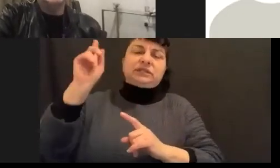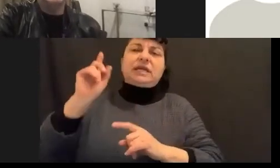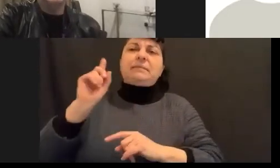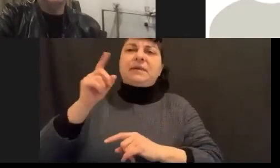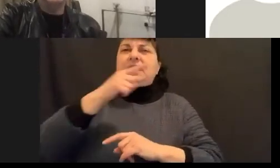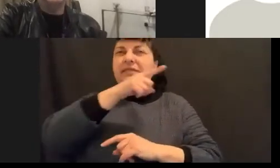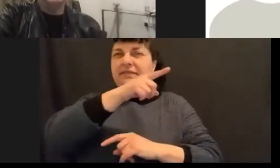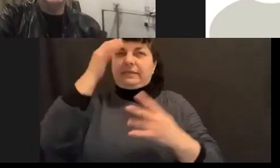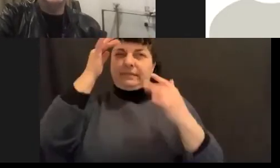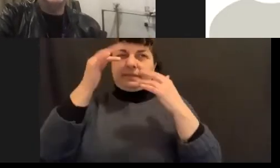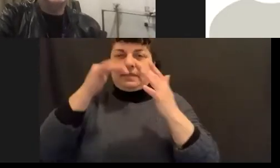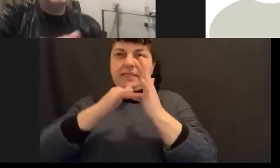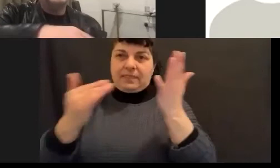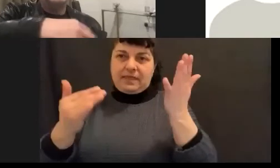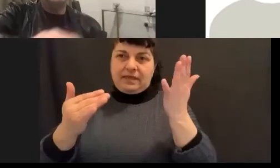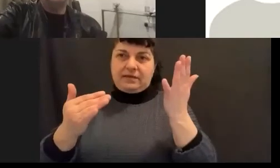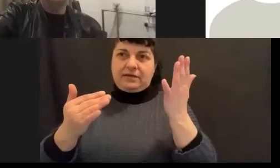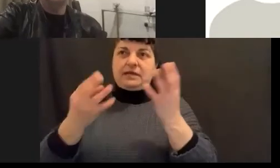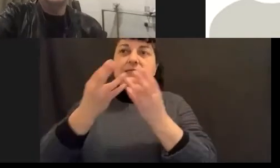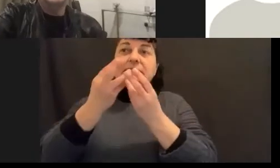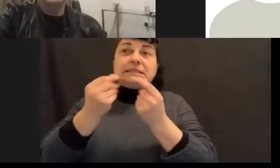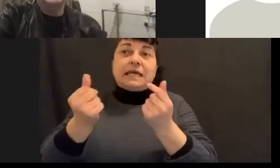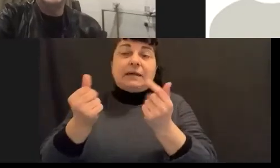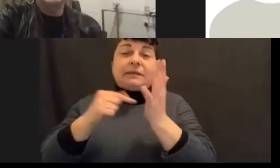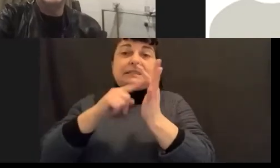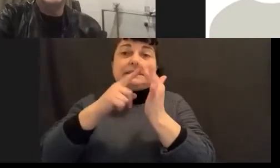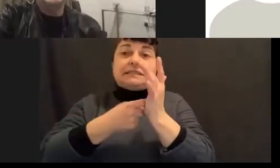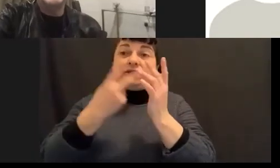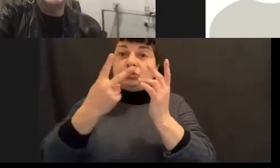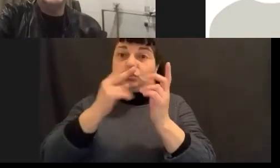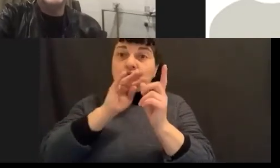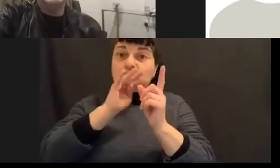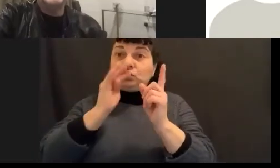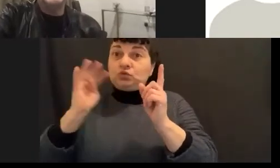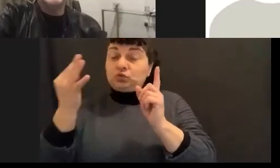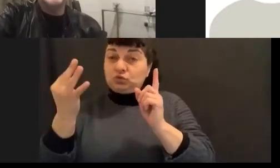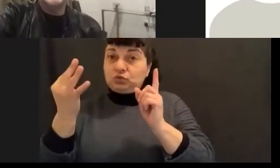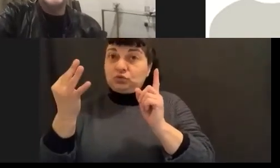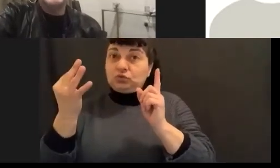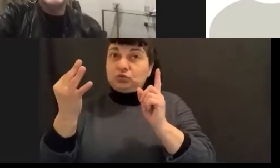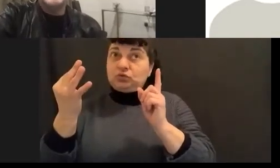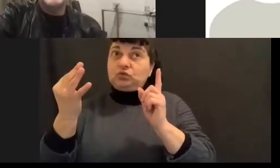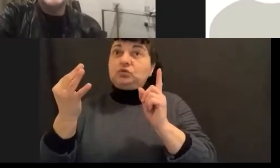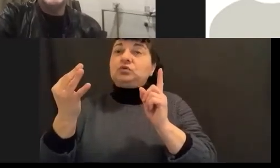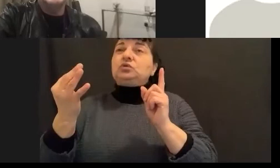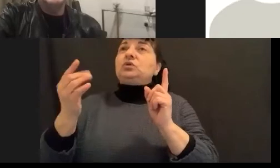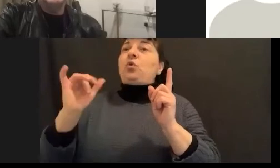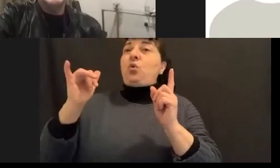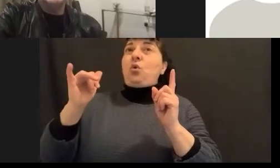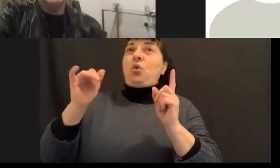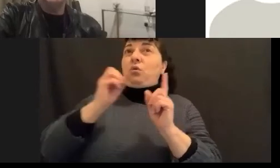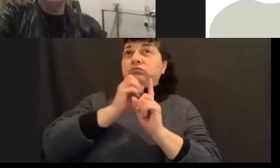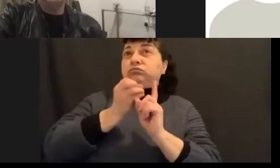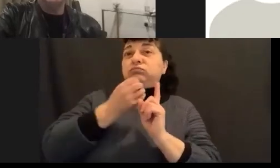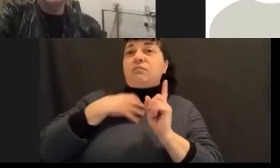release at the tier 2 level some parts of the school, or whether we think the virus is widespread, and we don't know the answer to that yet. The